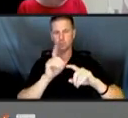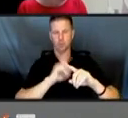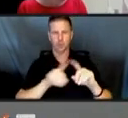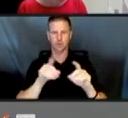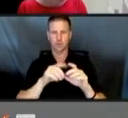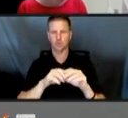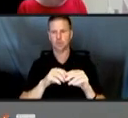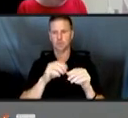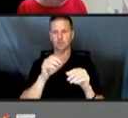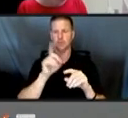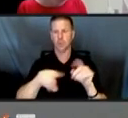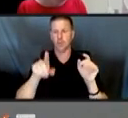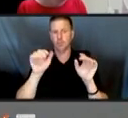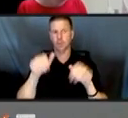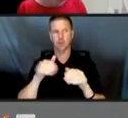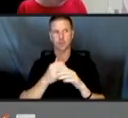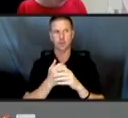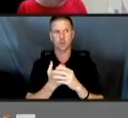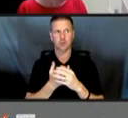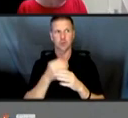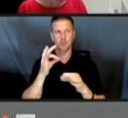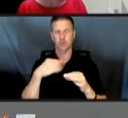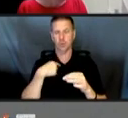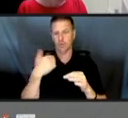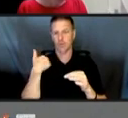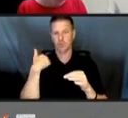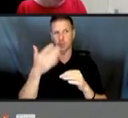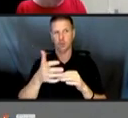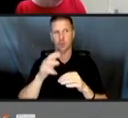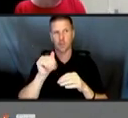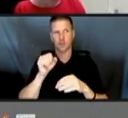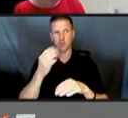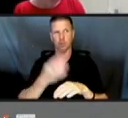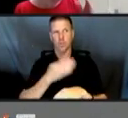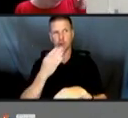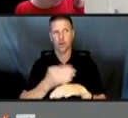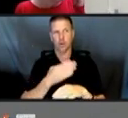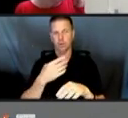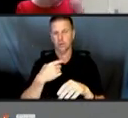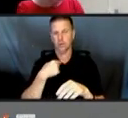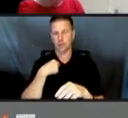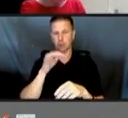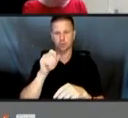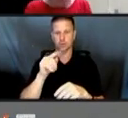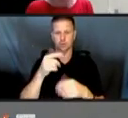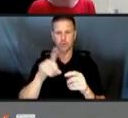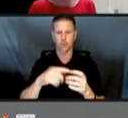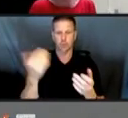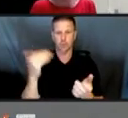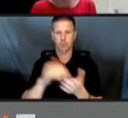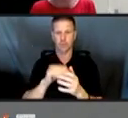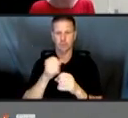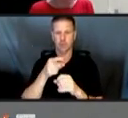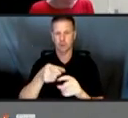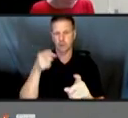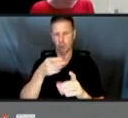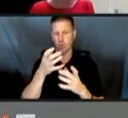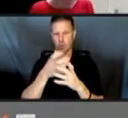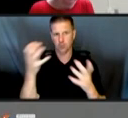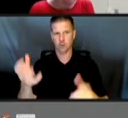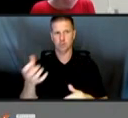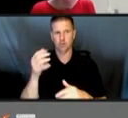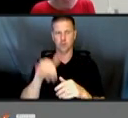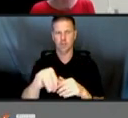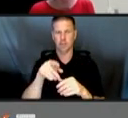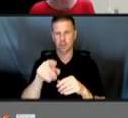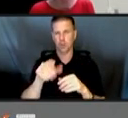does, but potentially, you know, if we have these as rehabs, I've been just trying to repeat and make this point a lot, that there